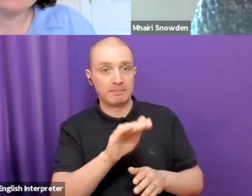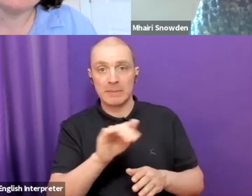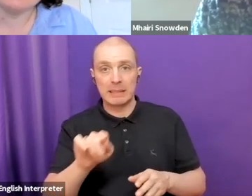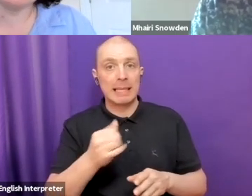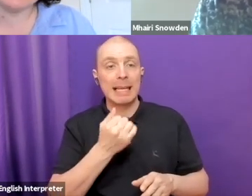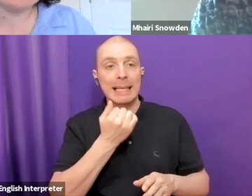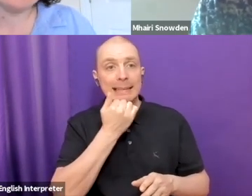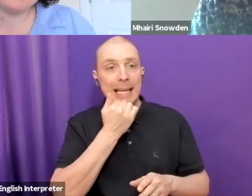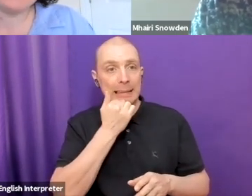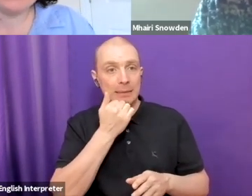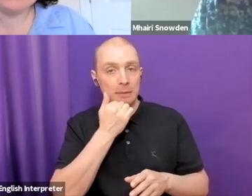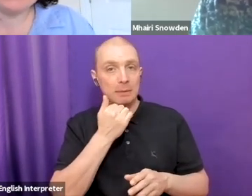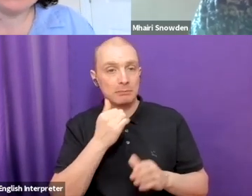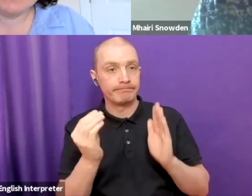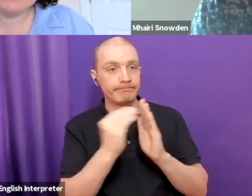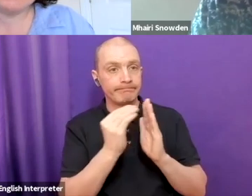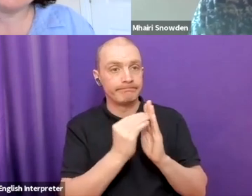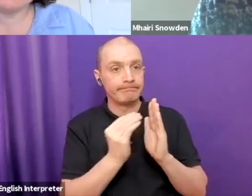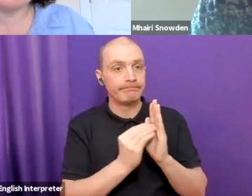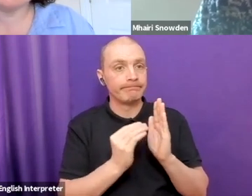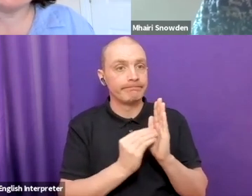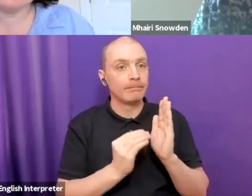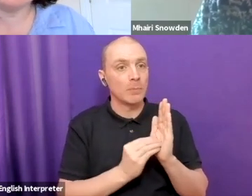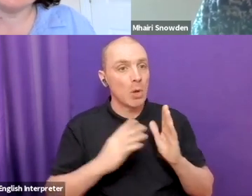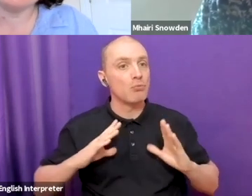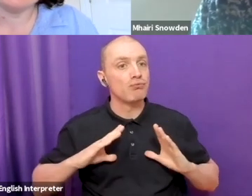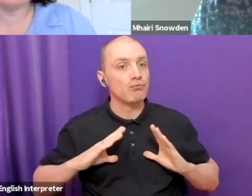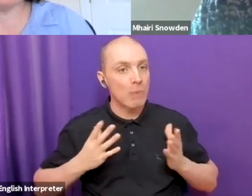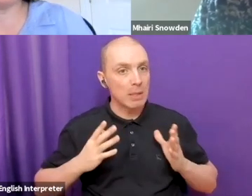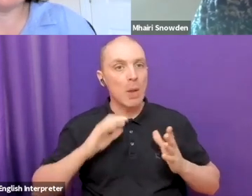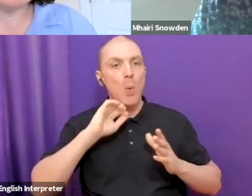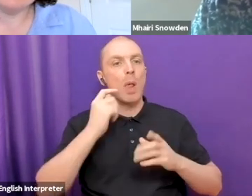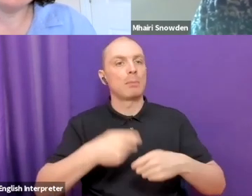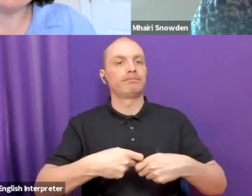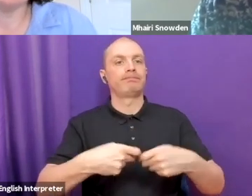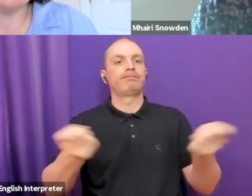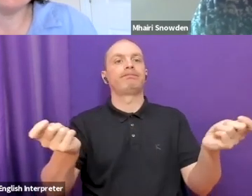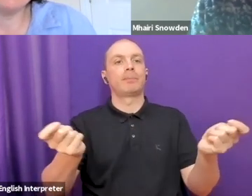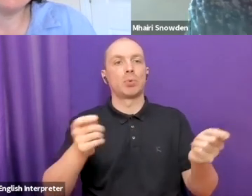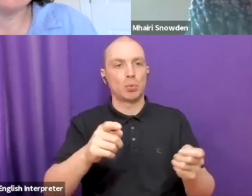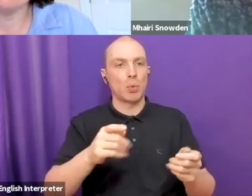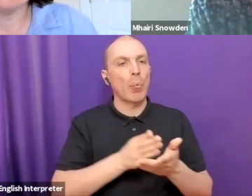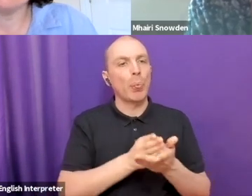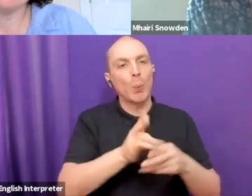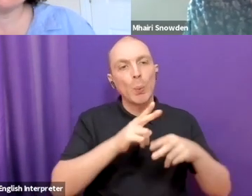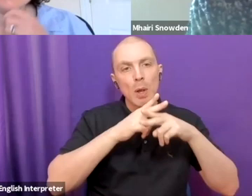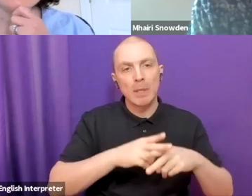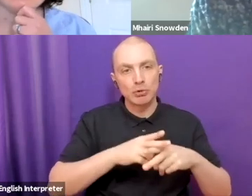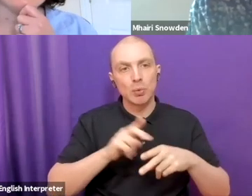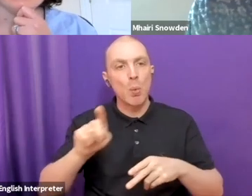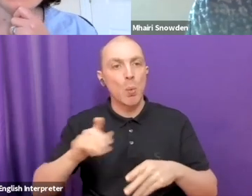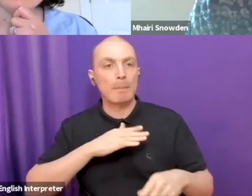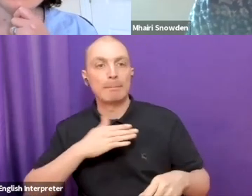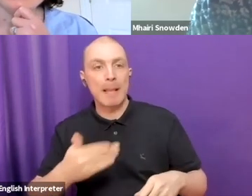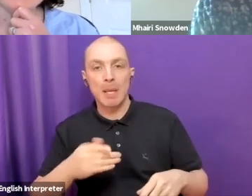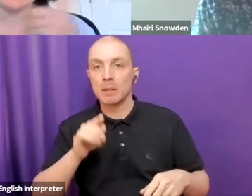those discussions to sort of start, we will send them out, whether through the Commission or to our members. If you're not a member of the consortium, just a